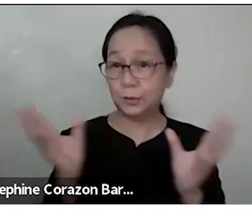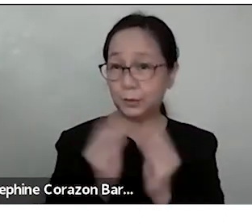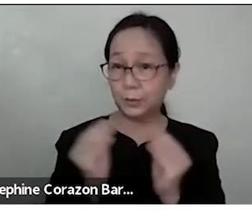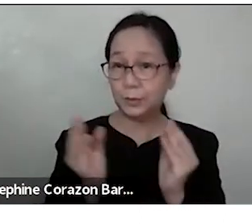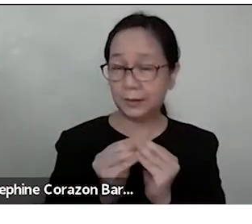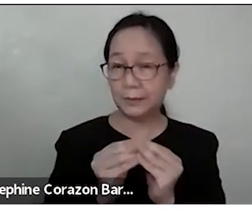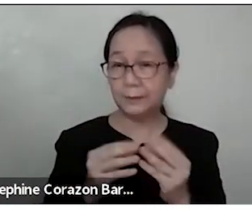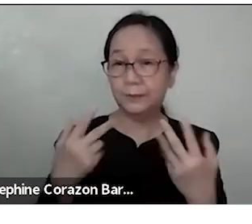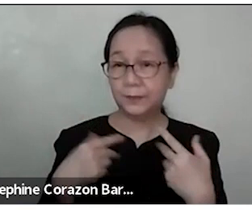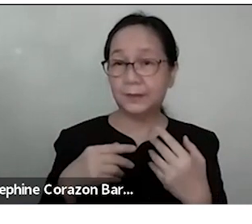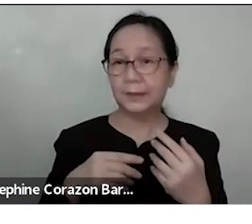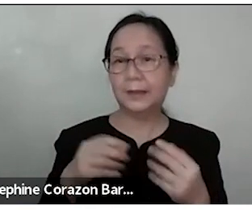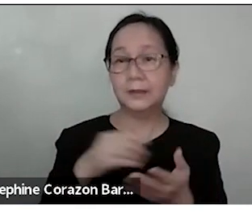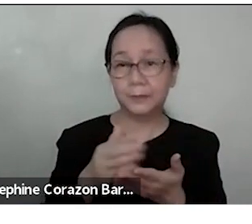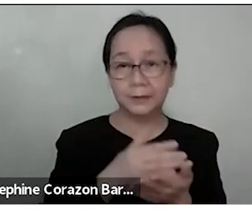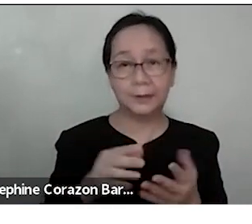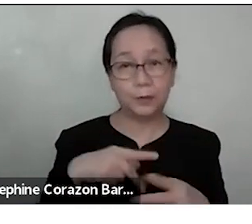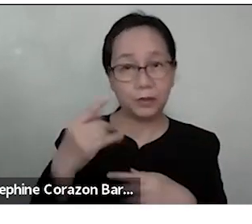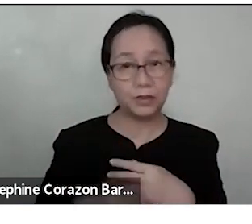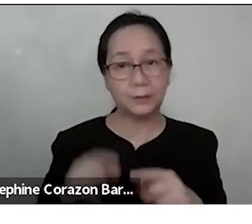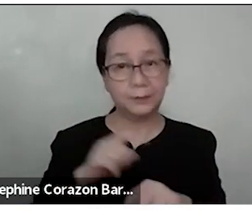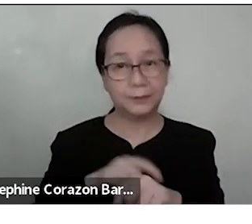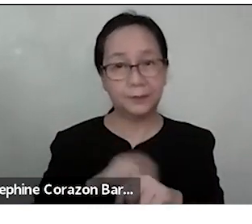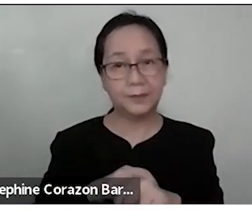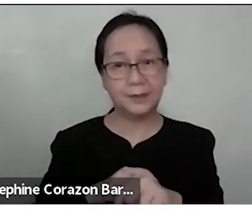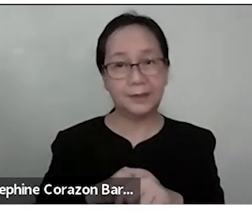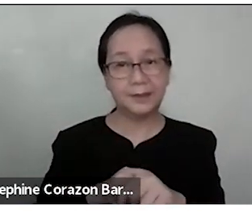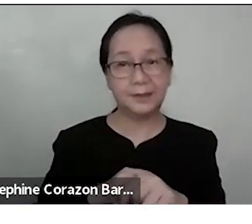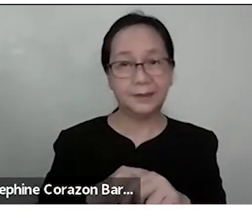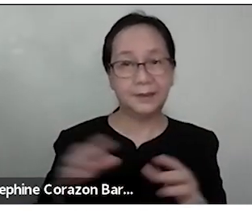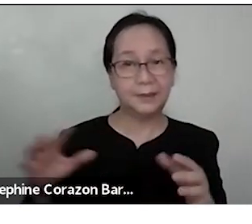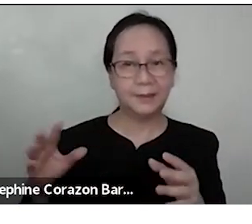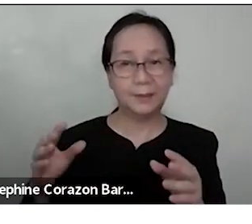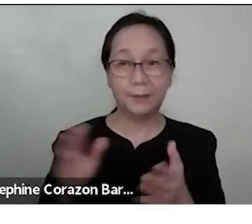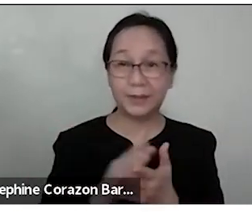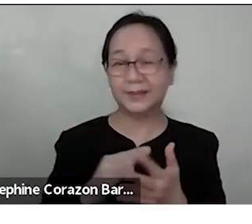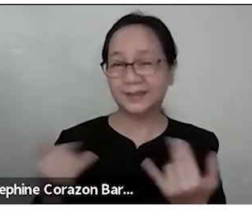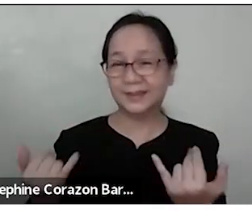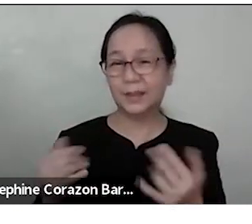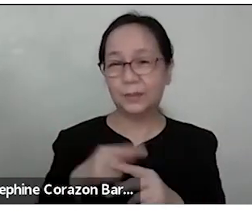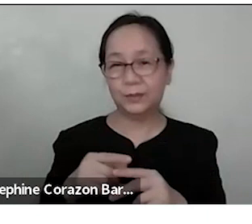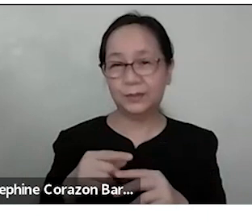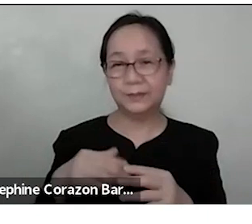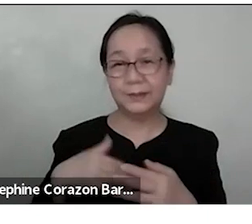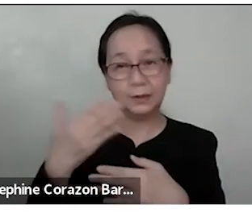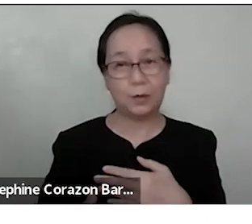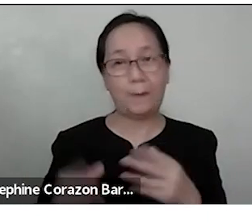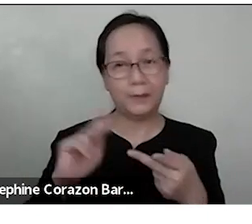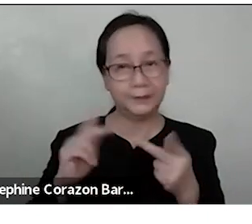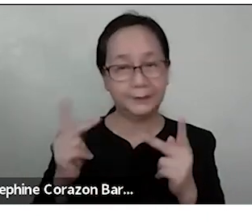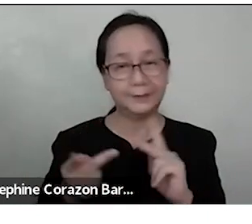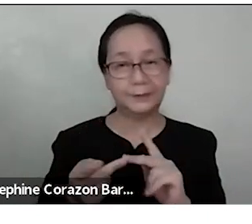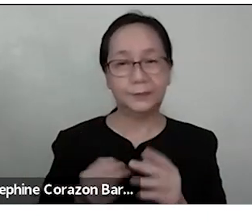entailed extending the project period and also bargaining about that extension with our funding partner. And